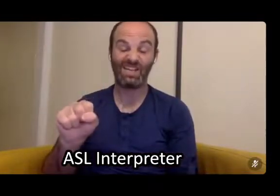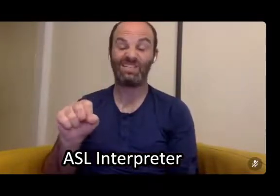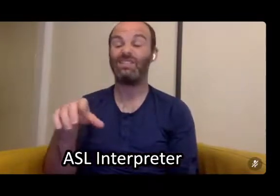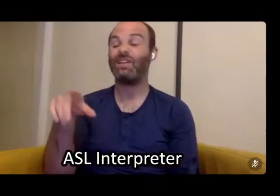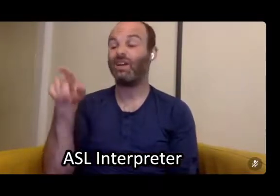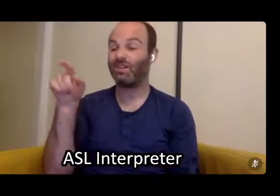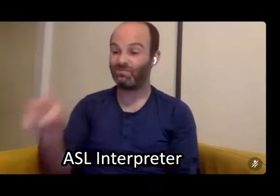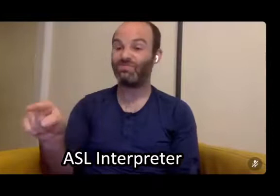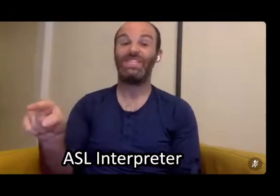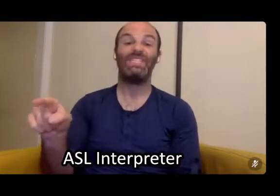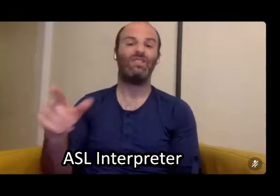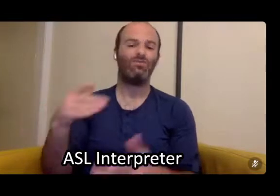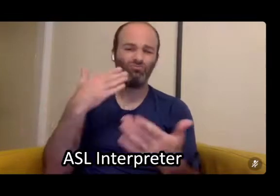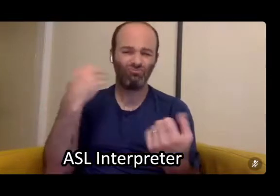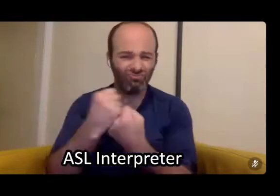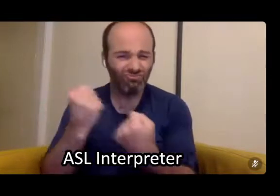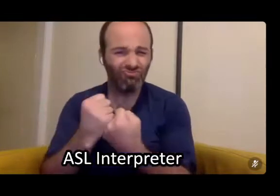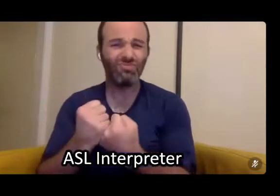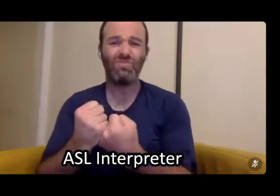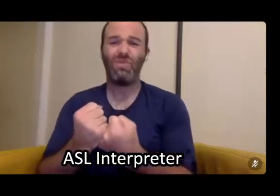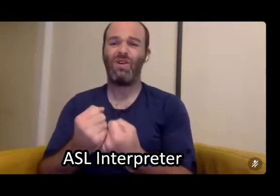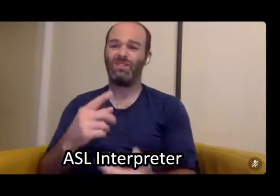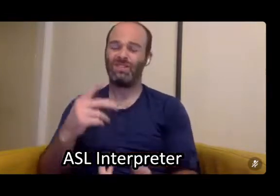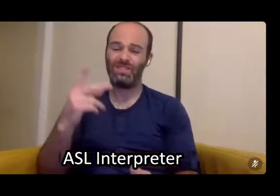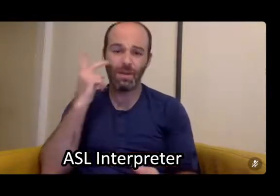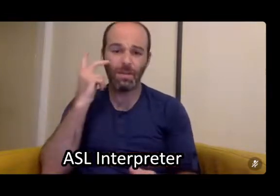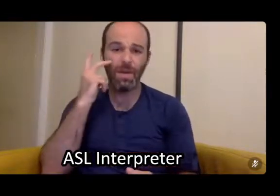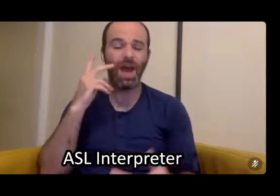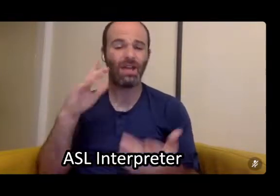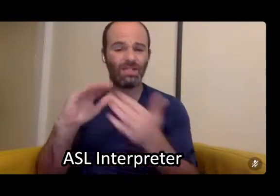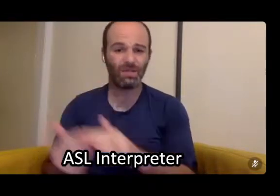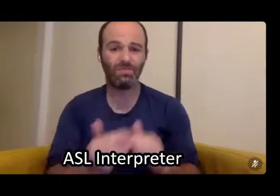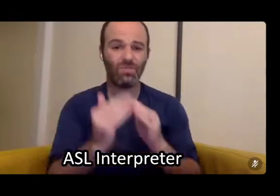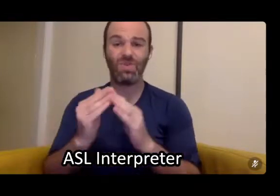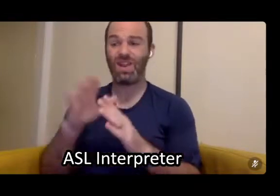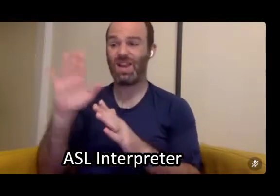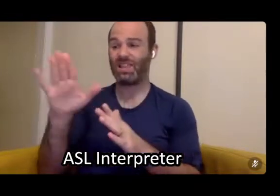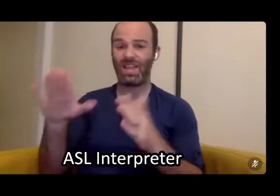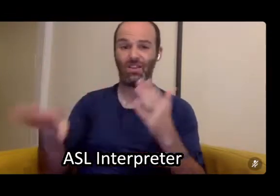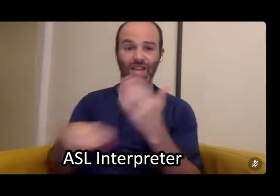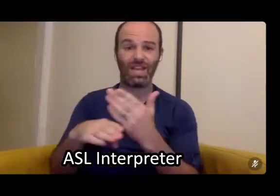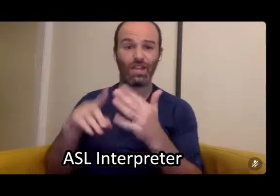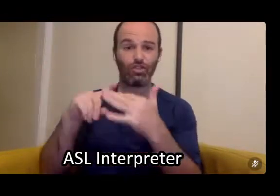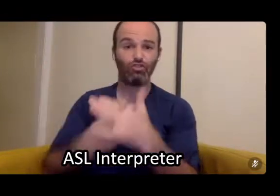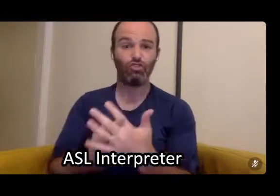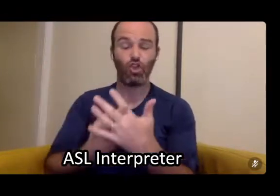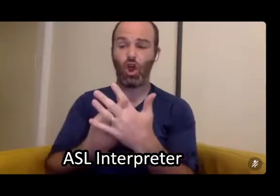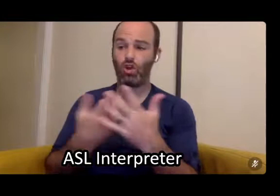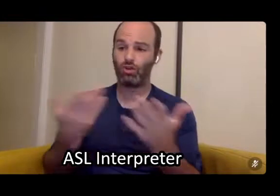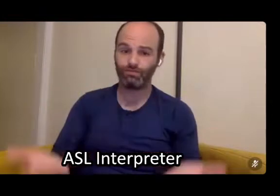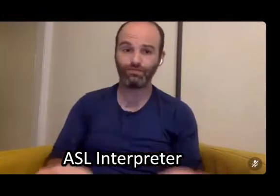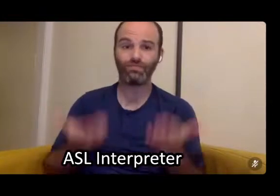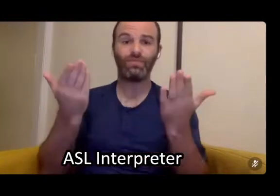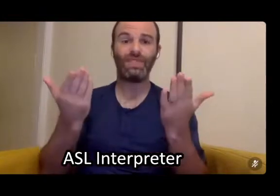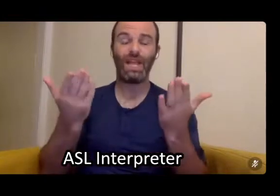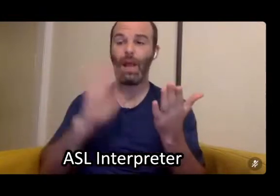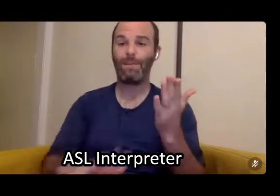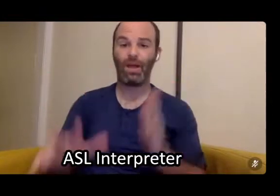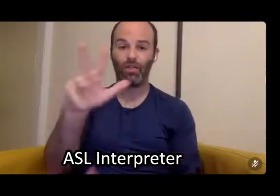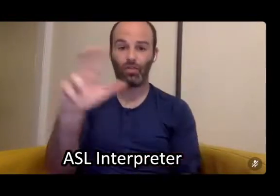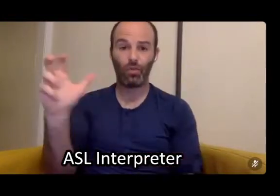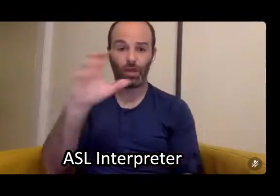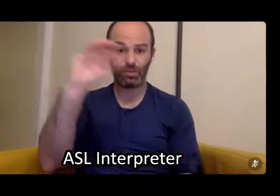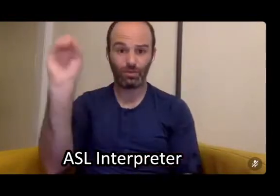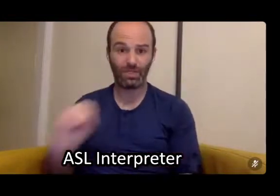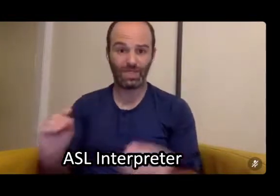supportive. Please go and support them. Their Kickstarter raised like 300 and something % of what they actually needed. It was